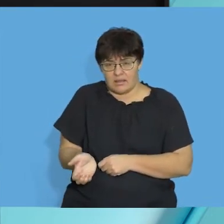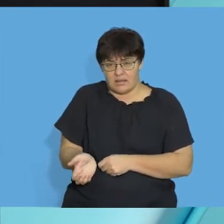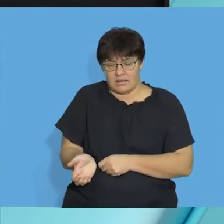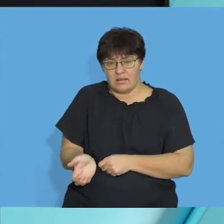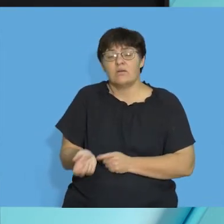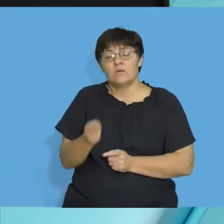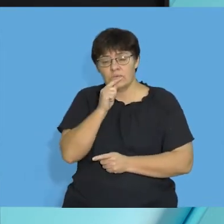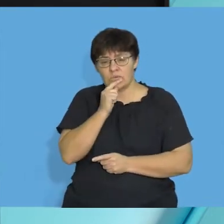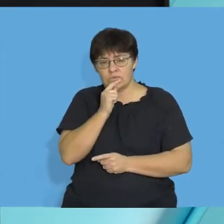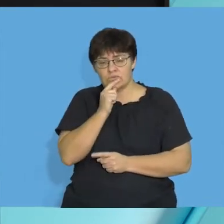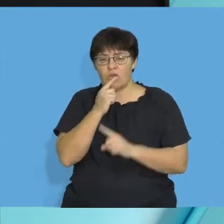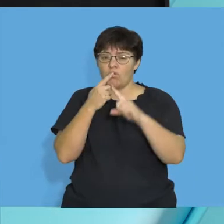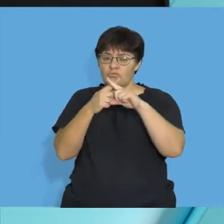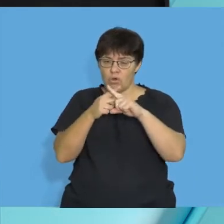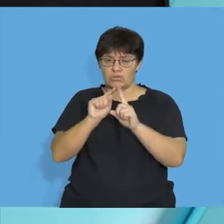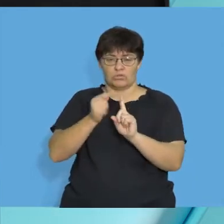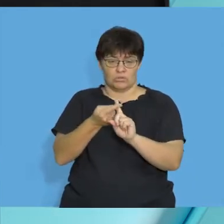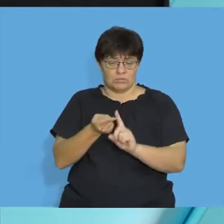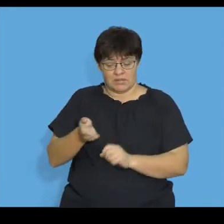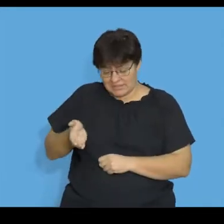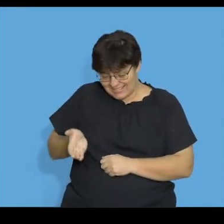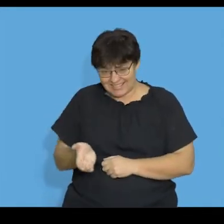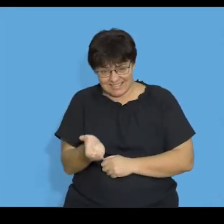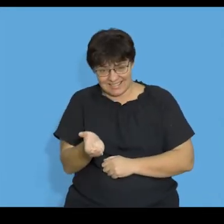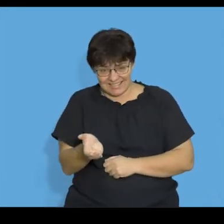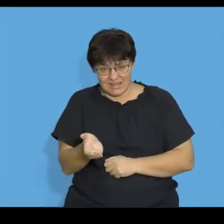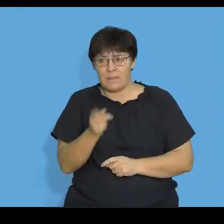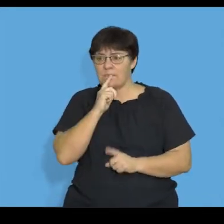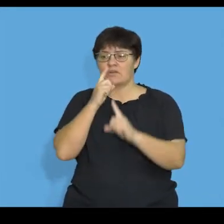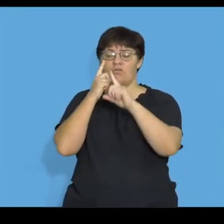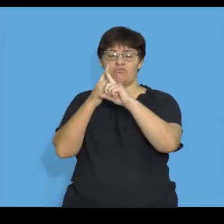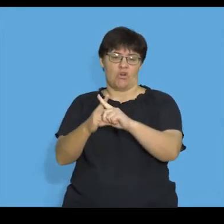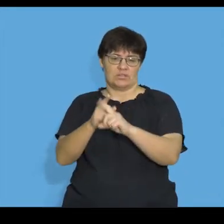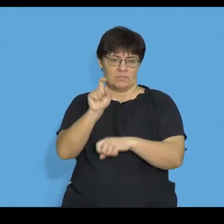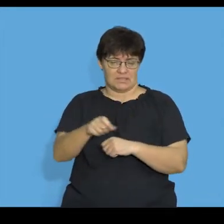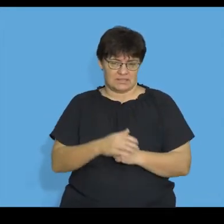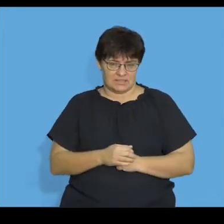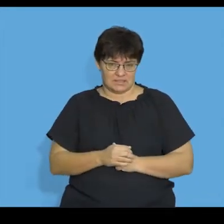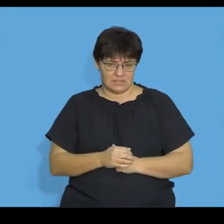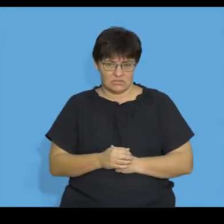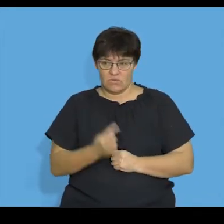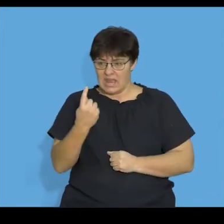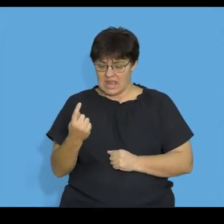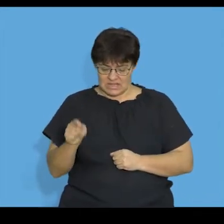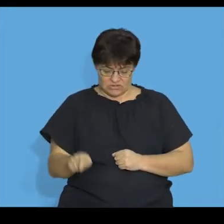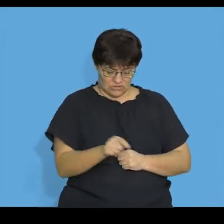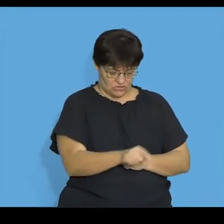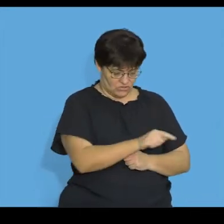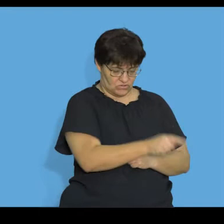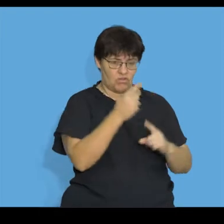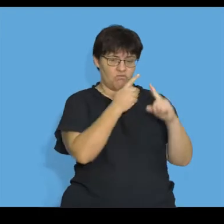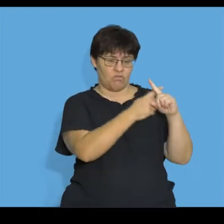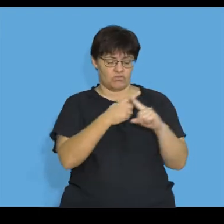use a cross or a dot, but into the board means it's got to be a cross. So on each of these, I'm going to draw a cross.